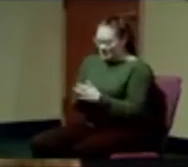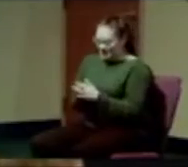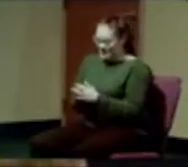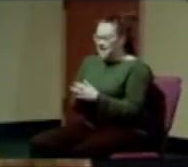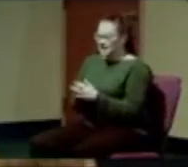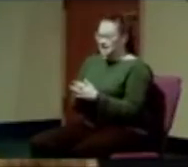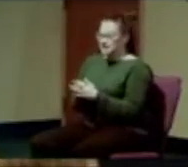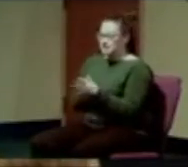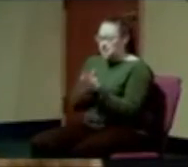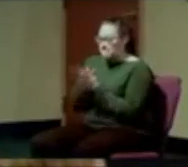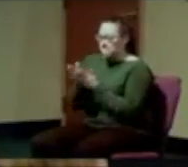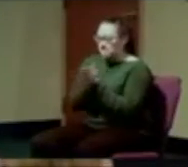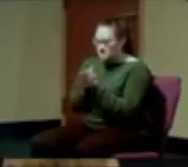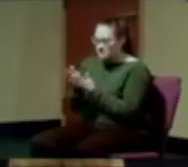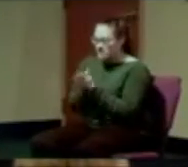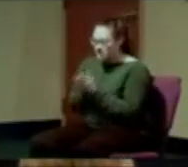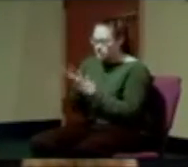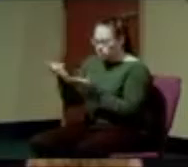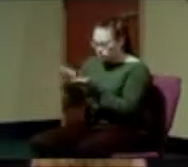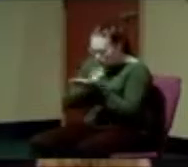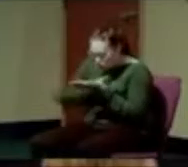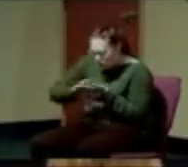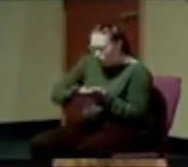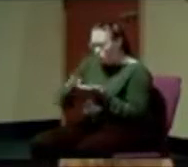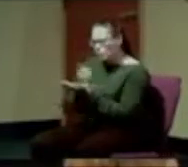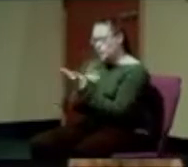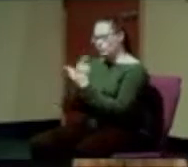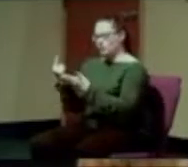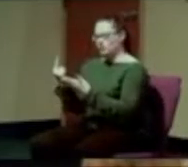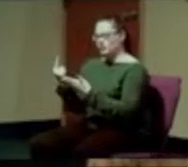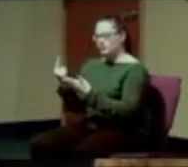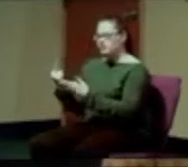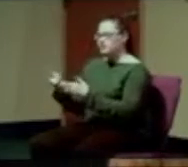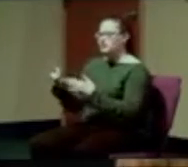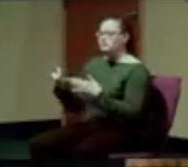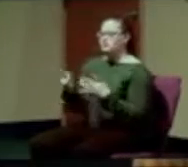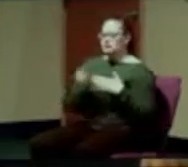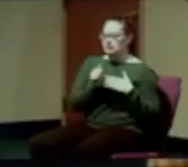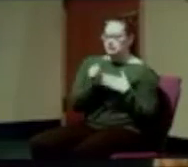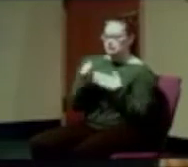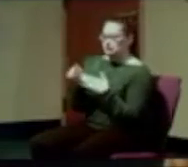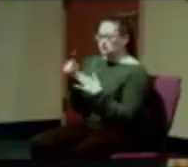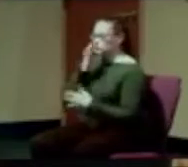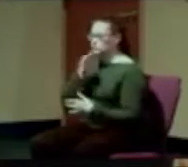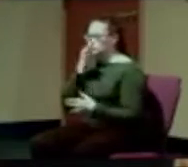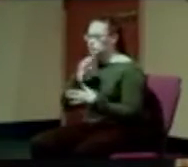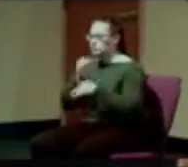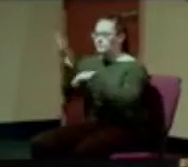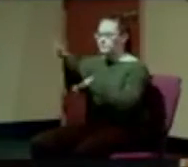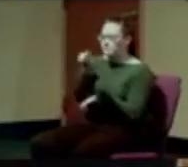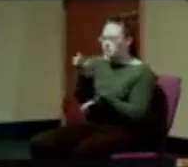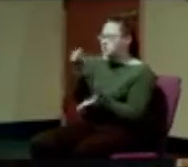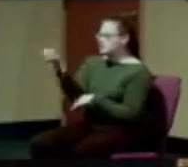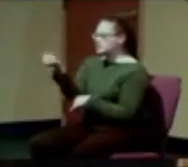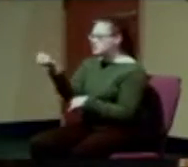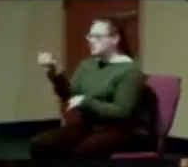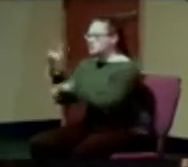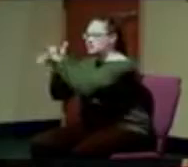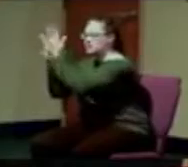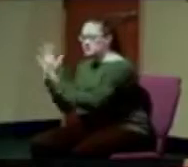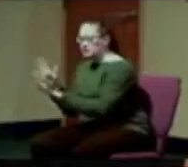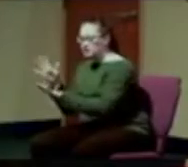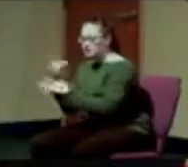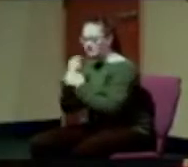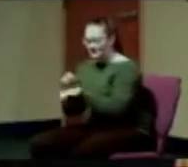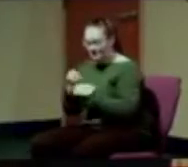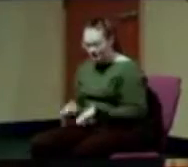before, the week that leads us up to the events on Friday, Saturday, and Sunday, the crucifixion and resurrection of Jesus. And if you study the